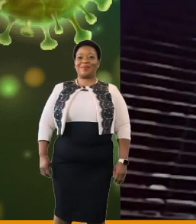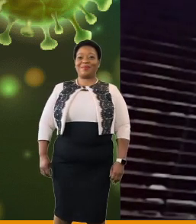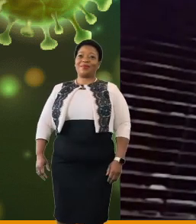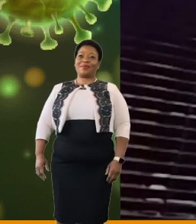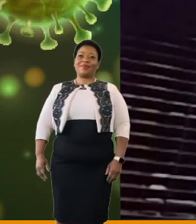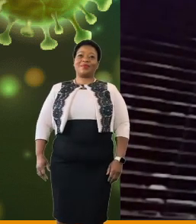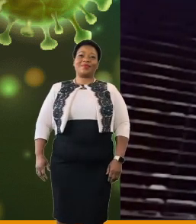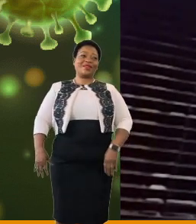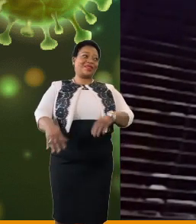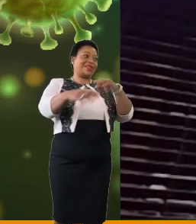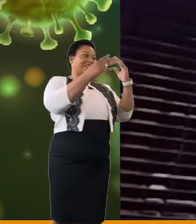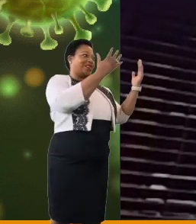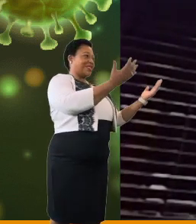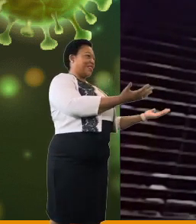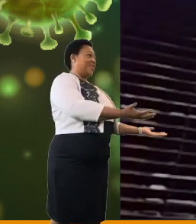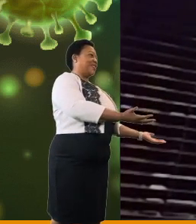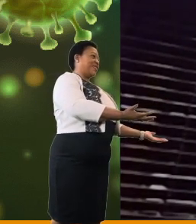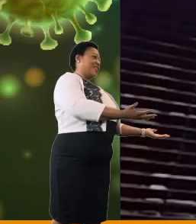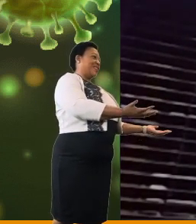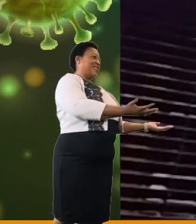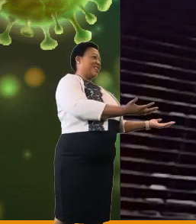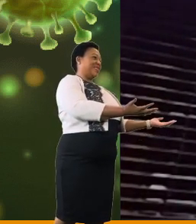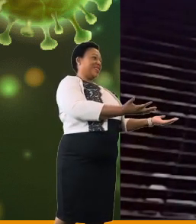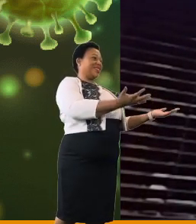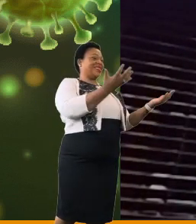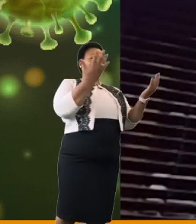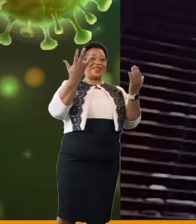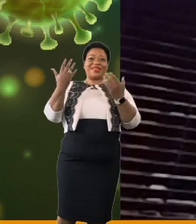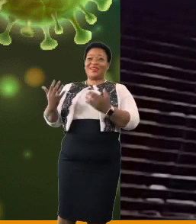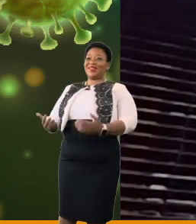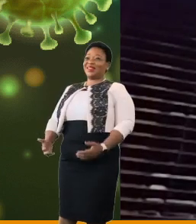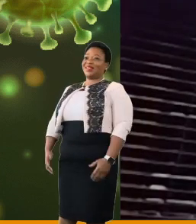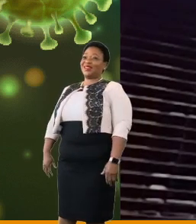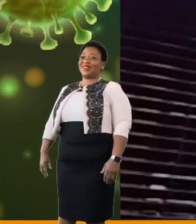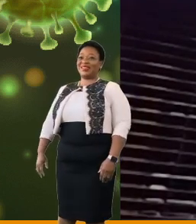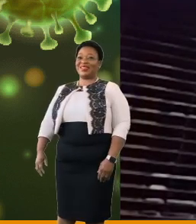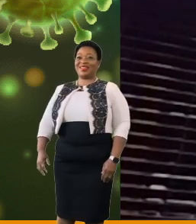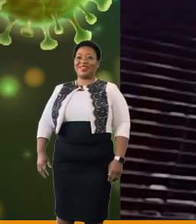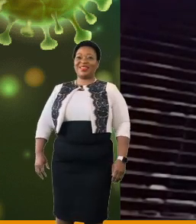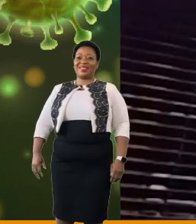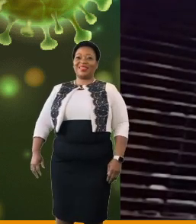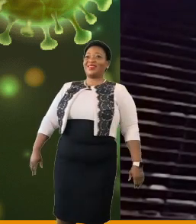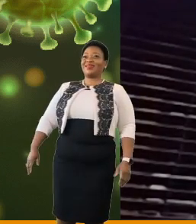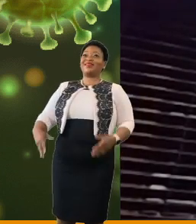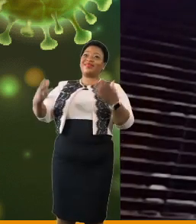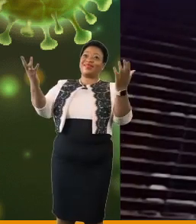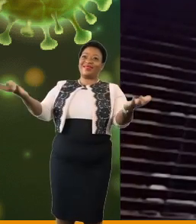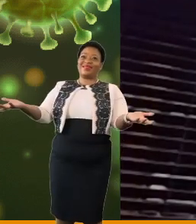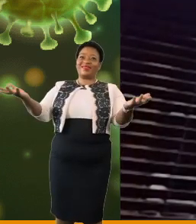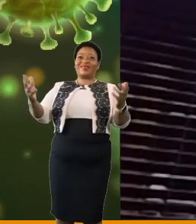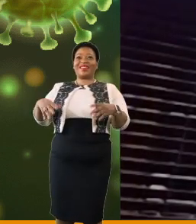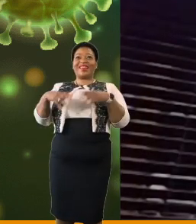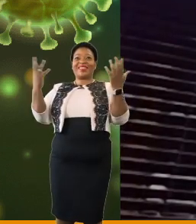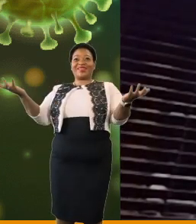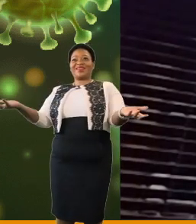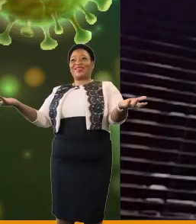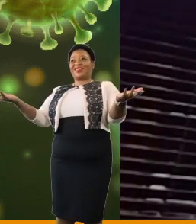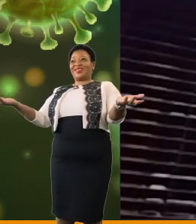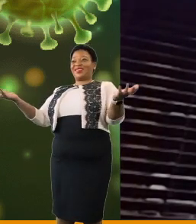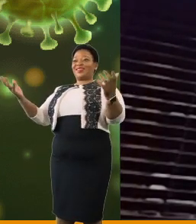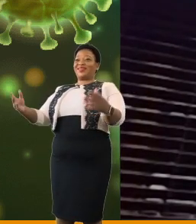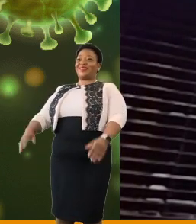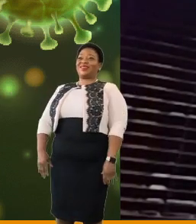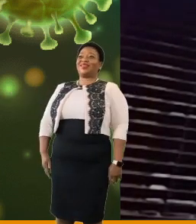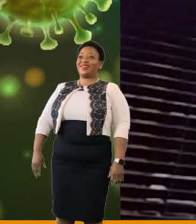that you get, that a decision gets taken that a certain sector of the